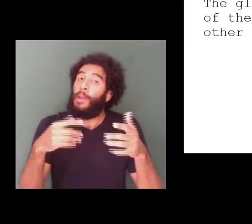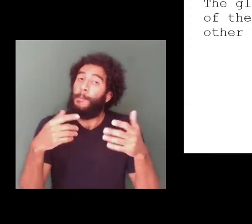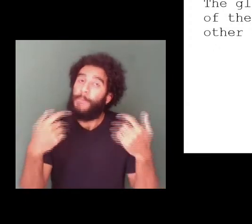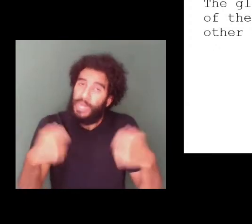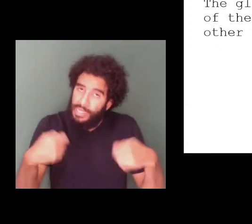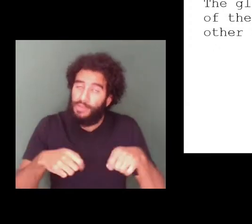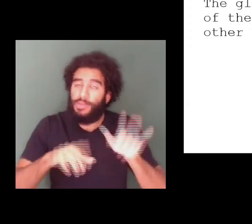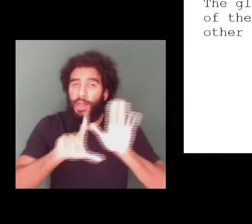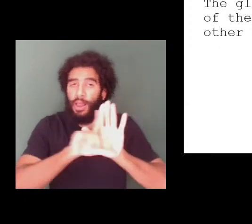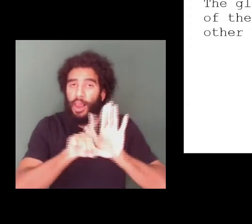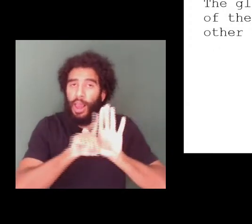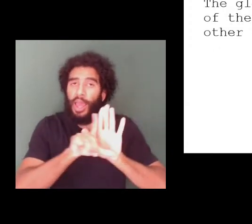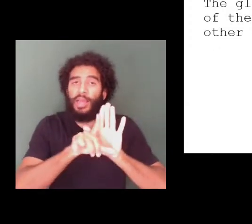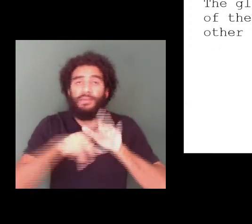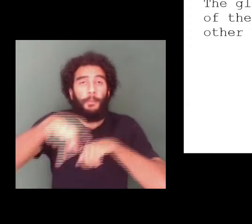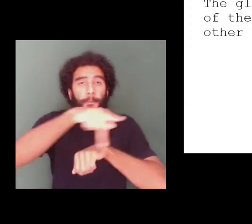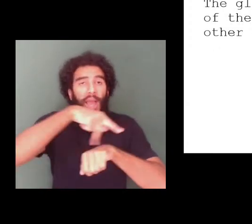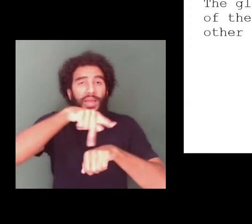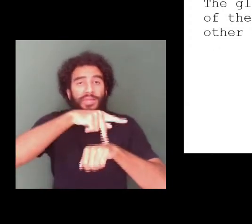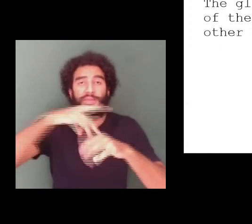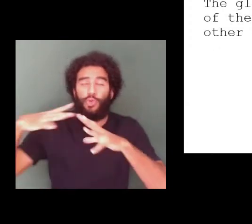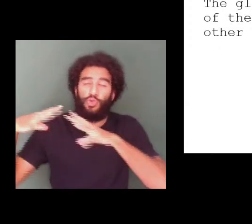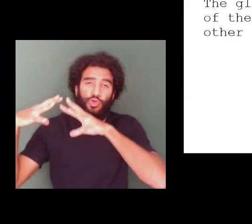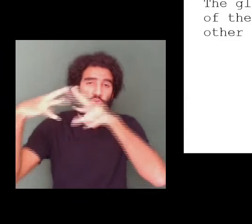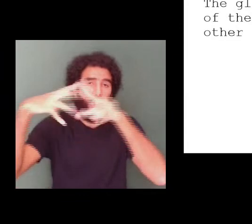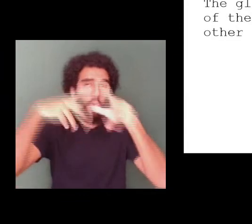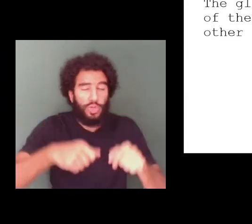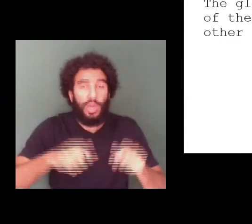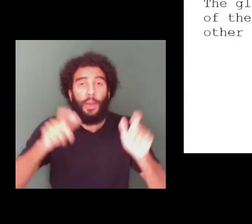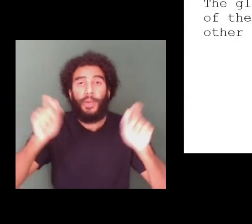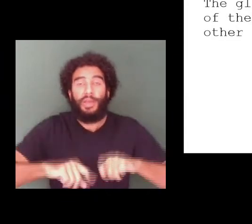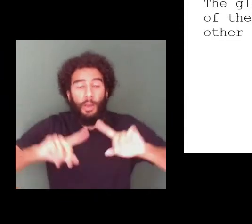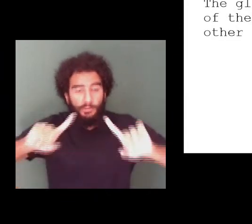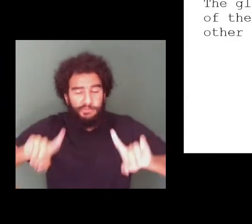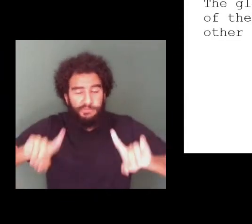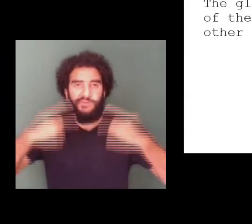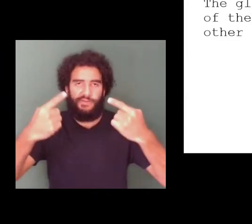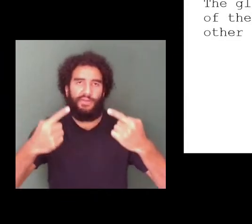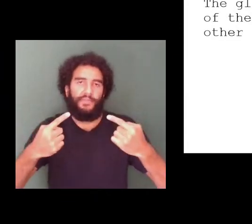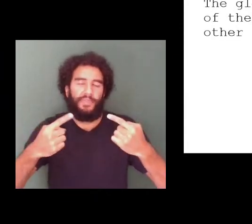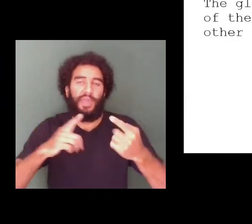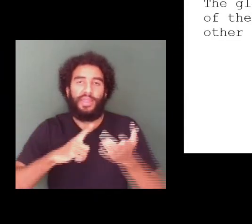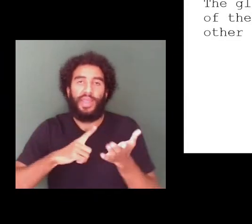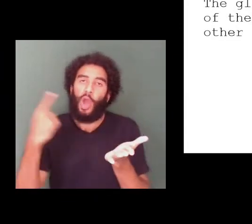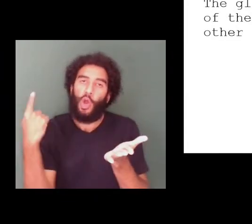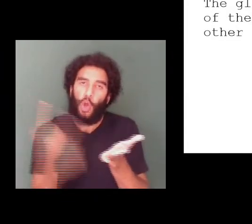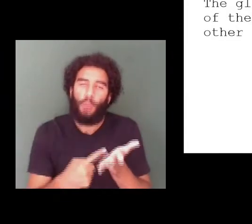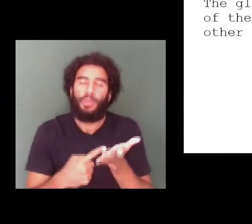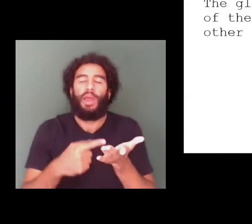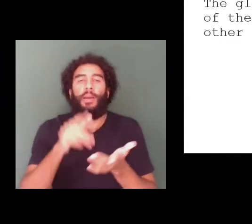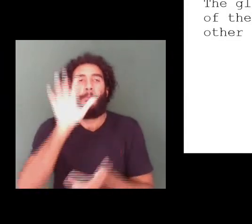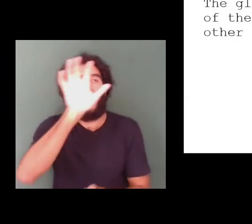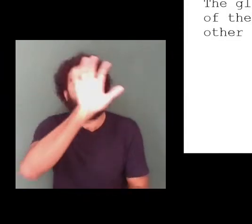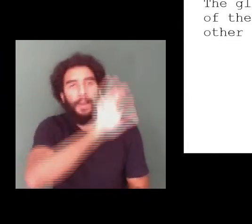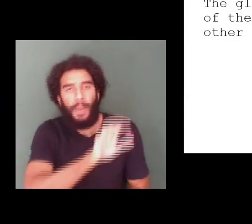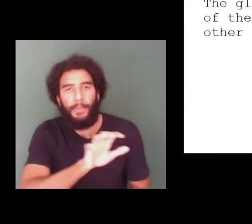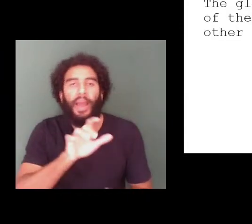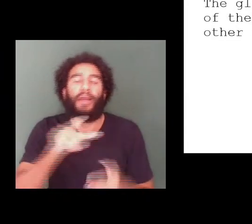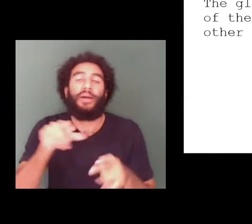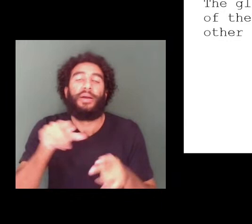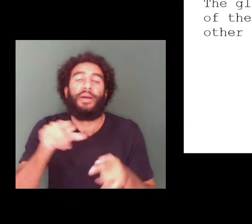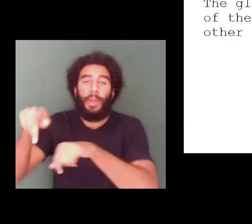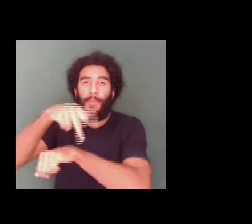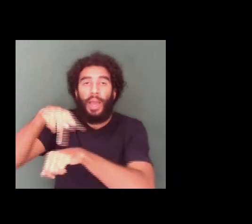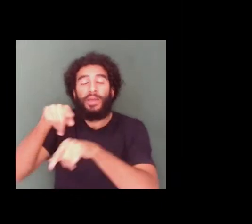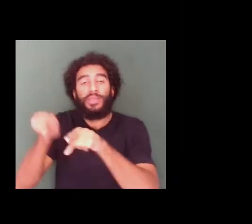can address this through regional pacts, regional trade agreements, and even international standards and conventions to really clamp